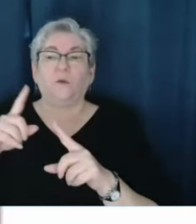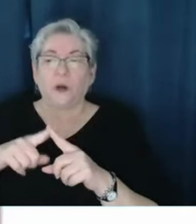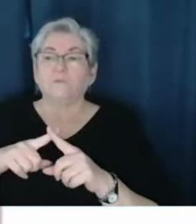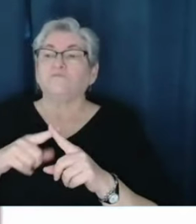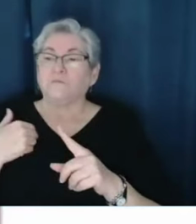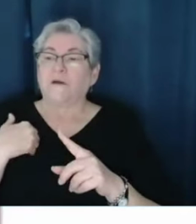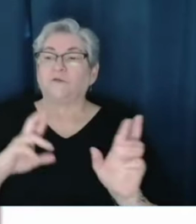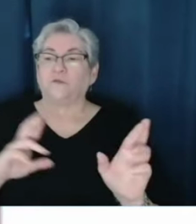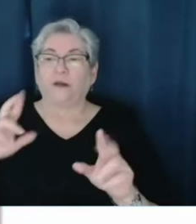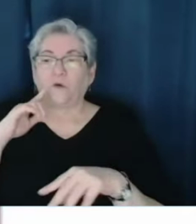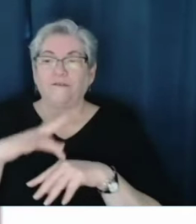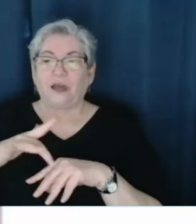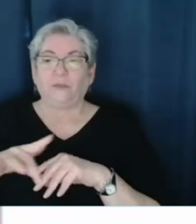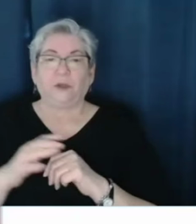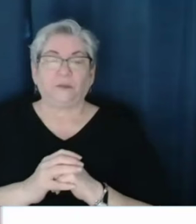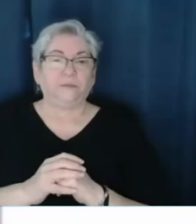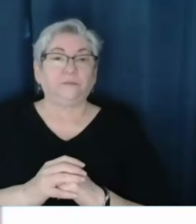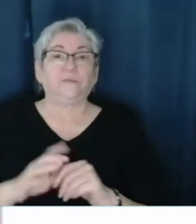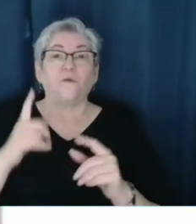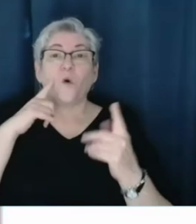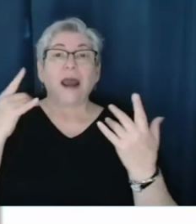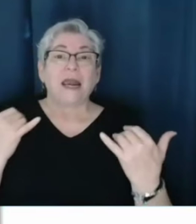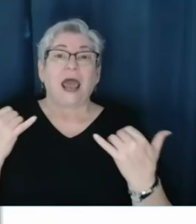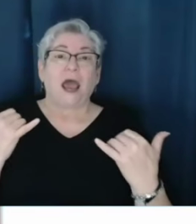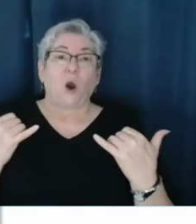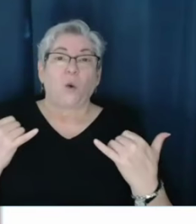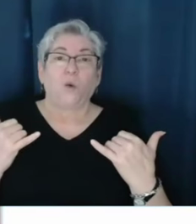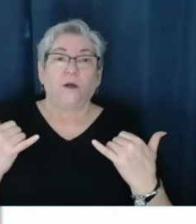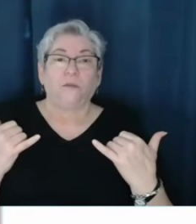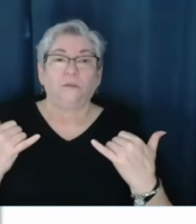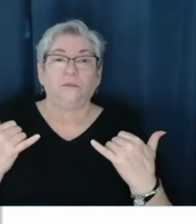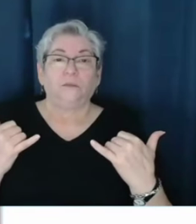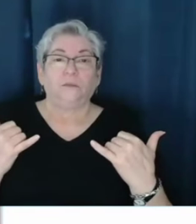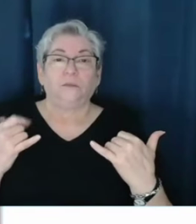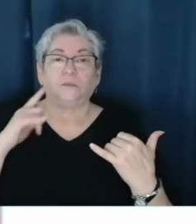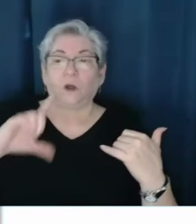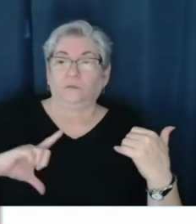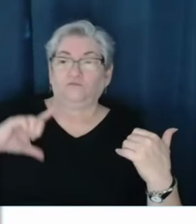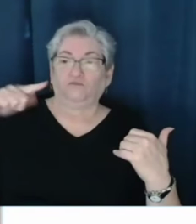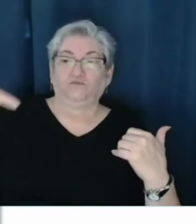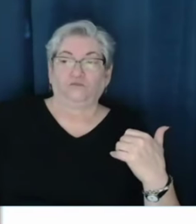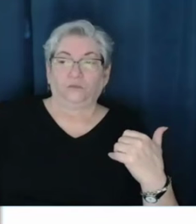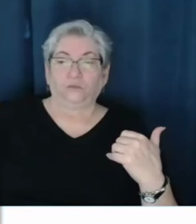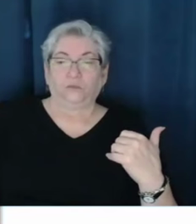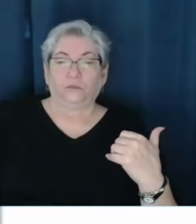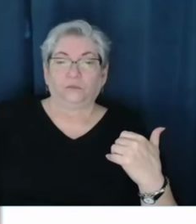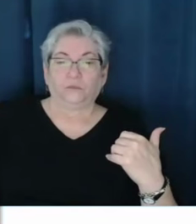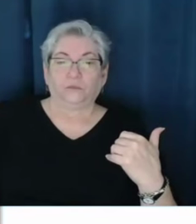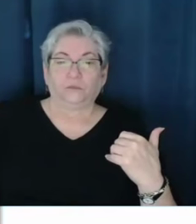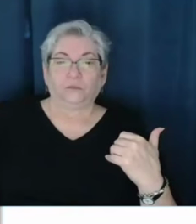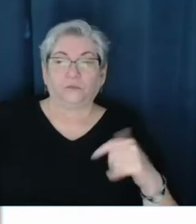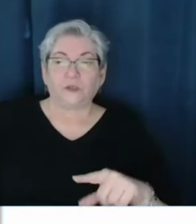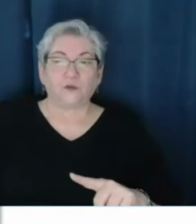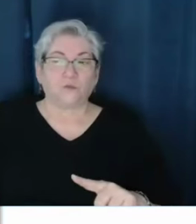everybody. So at this point, I would like to turn over the